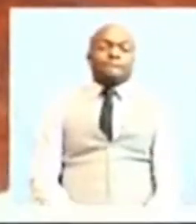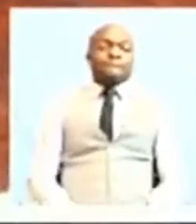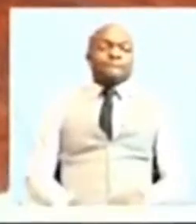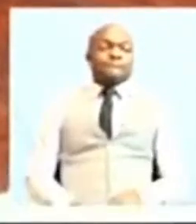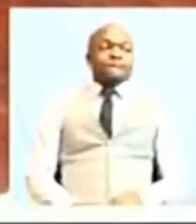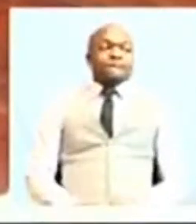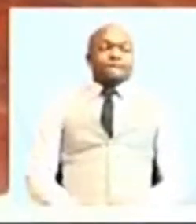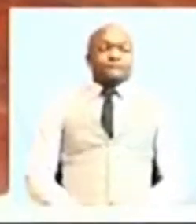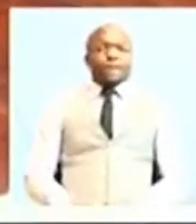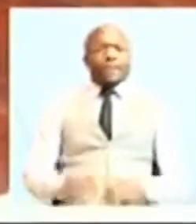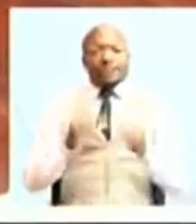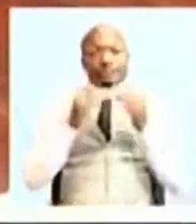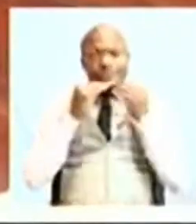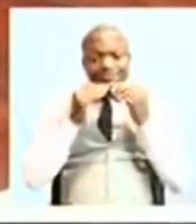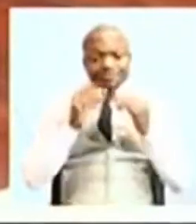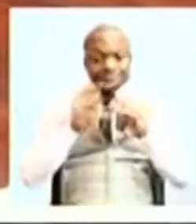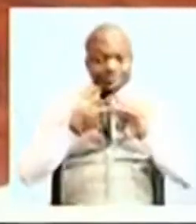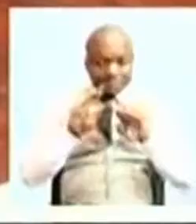Thank you, Chair.